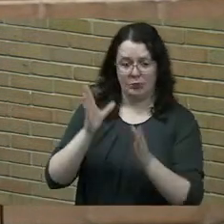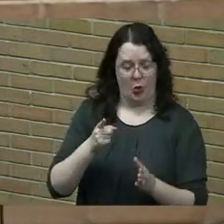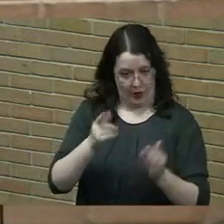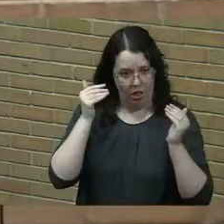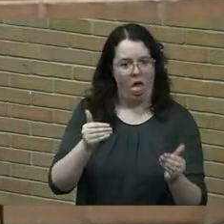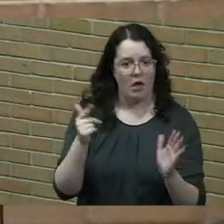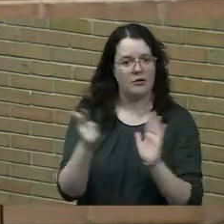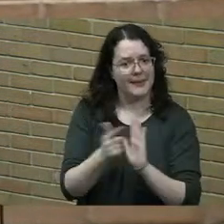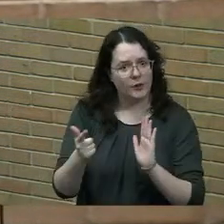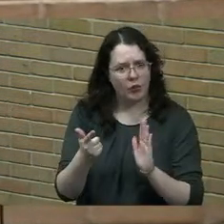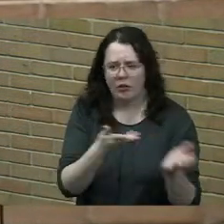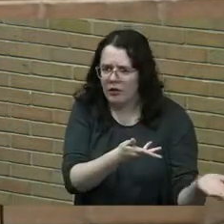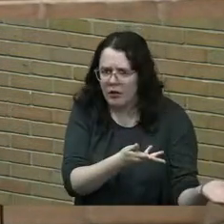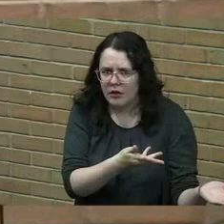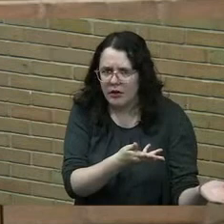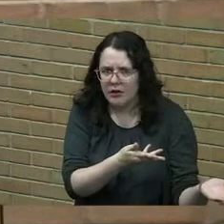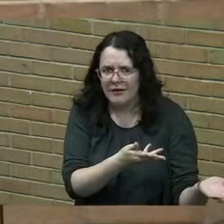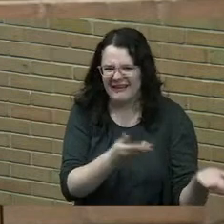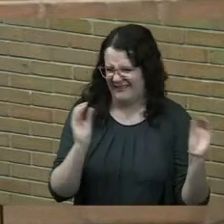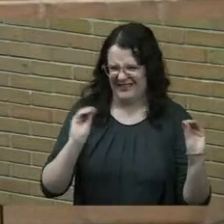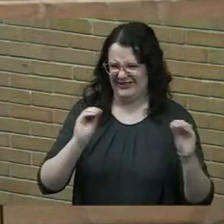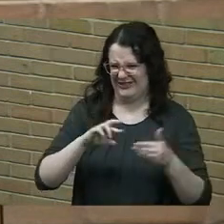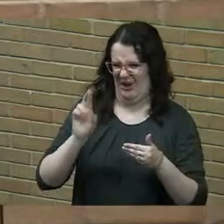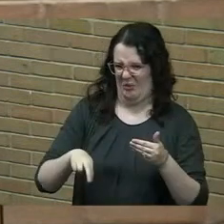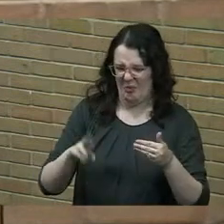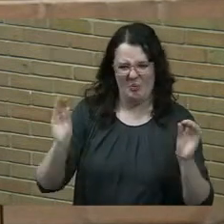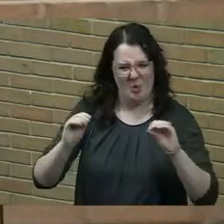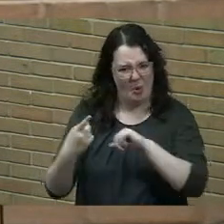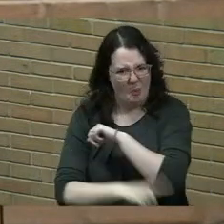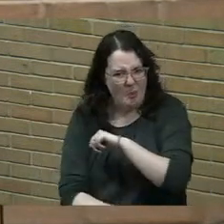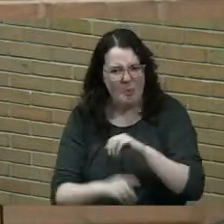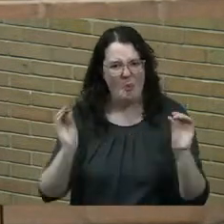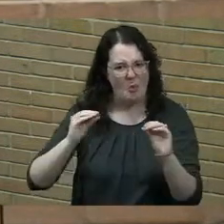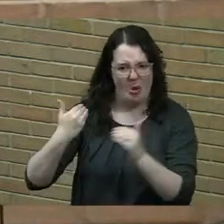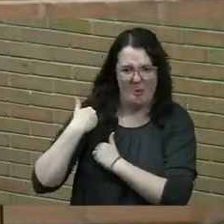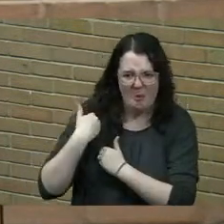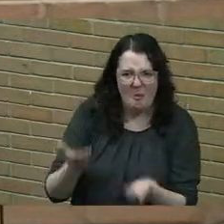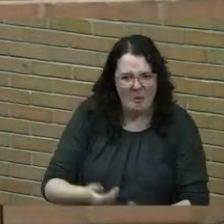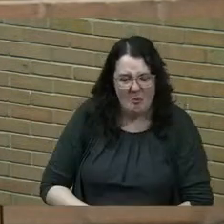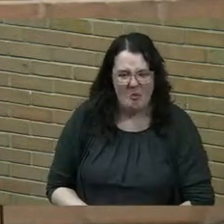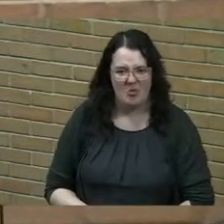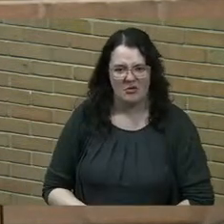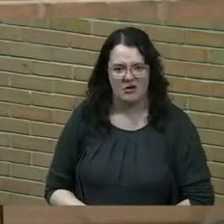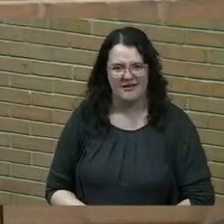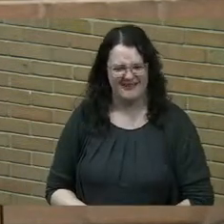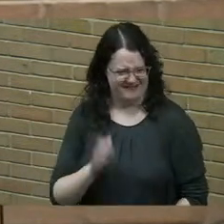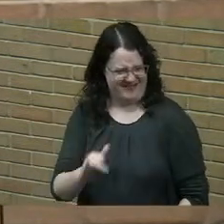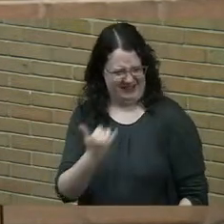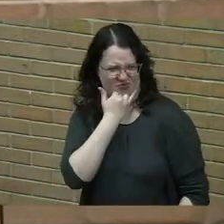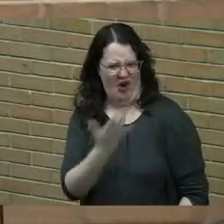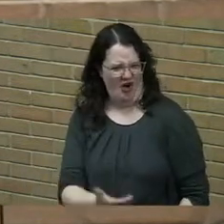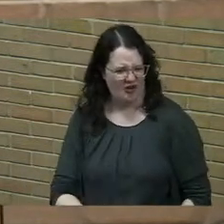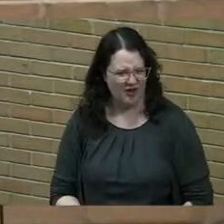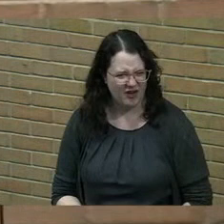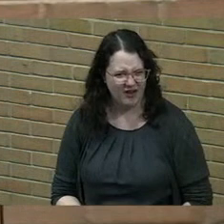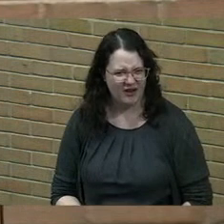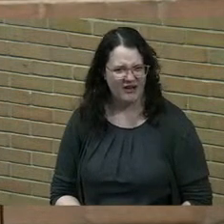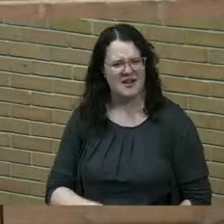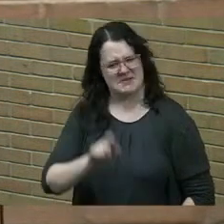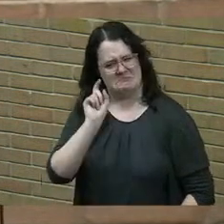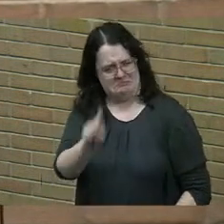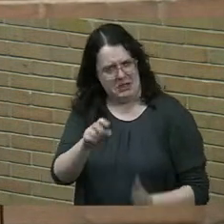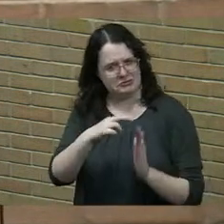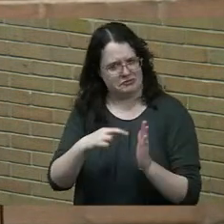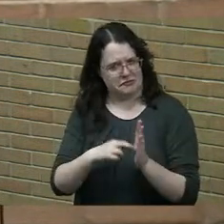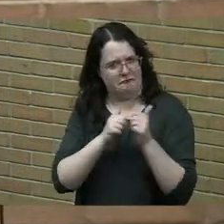illegal, there's no consequence, there's no accountability? And that is just wrong. Follow the rules.